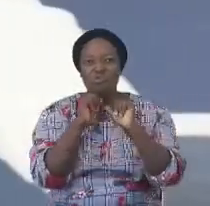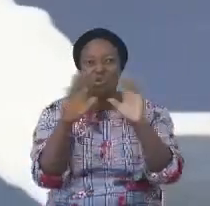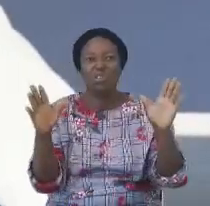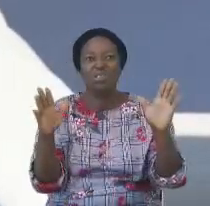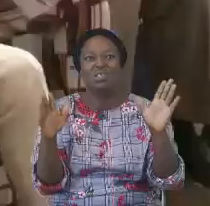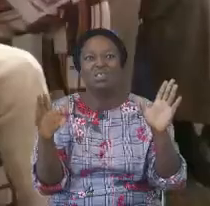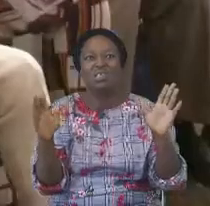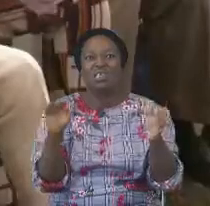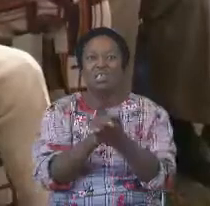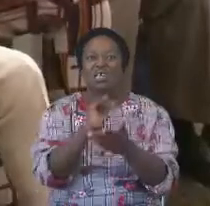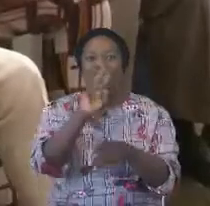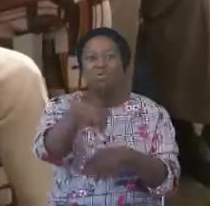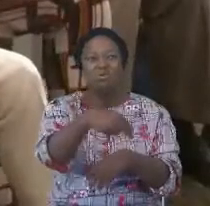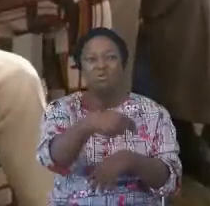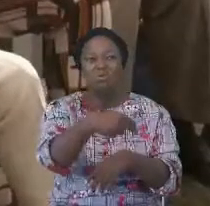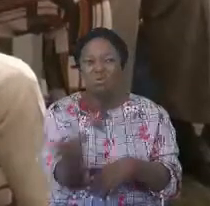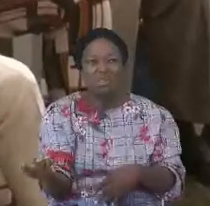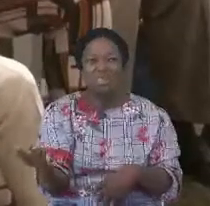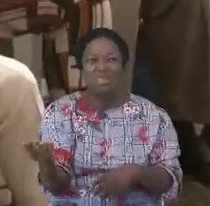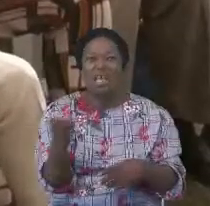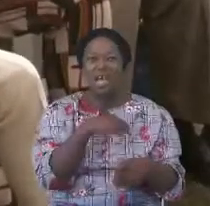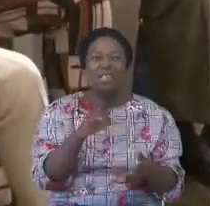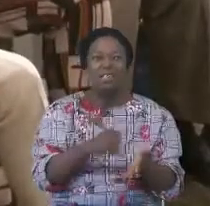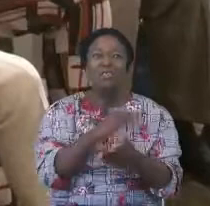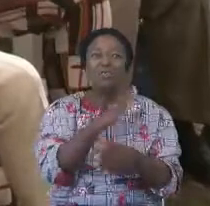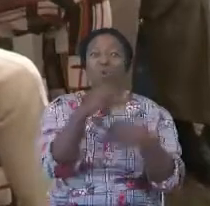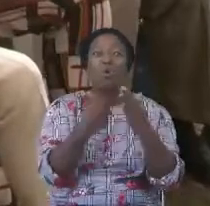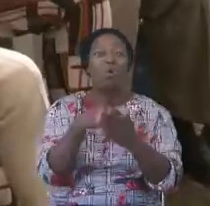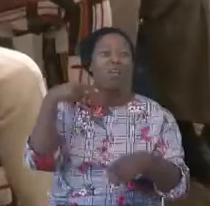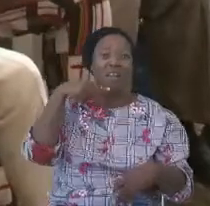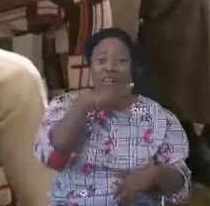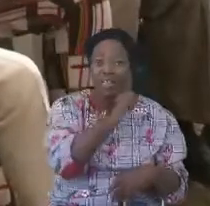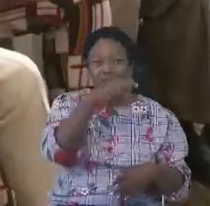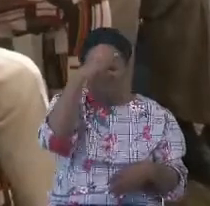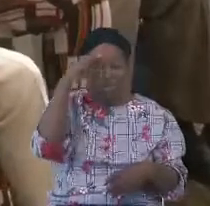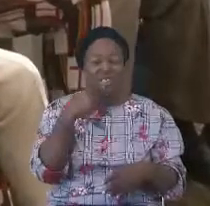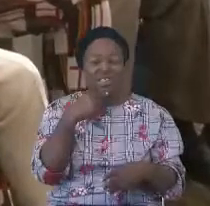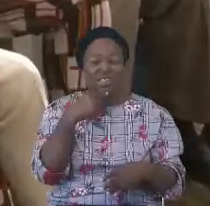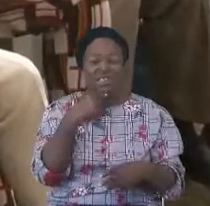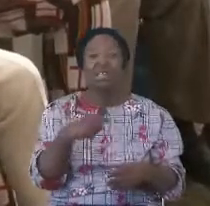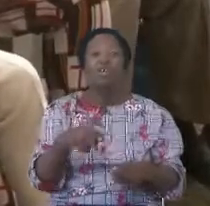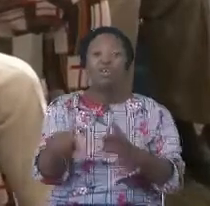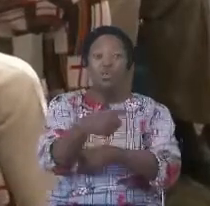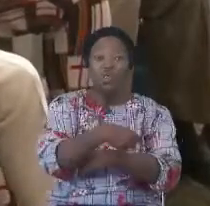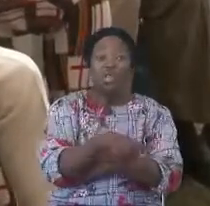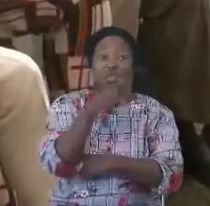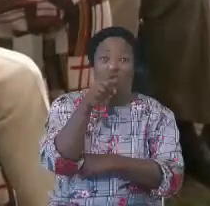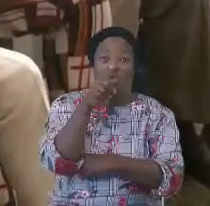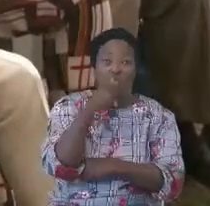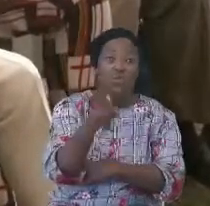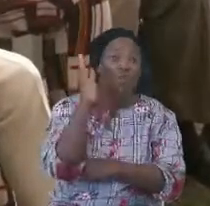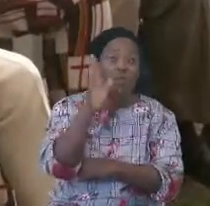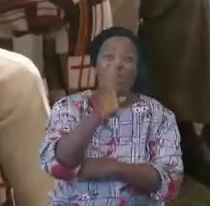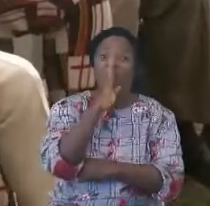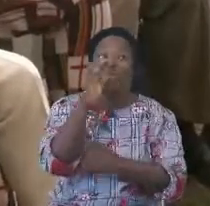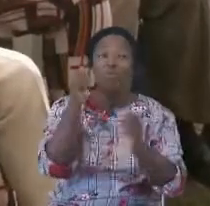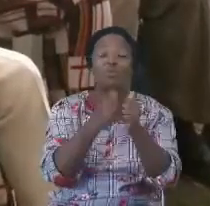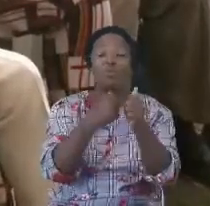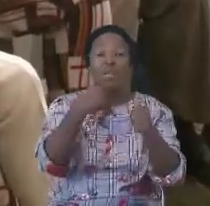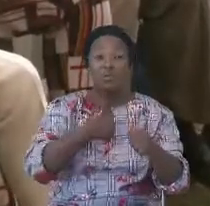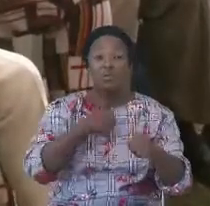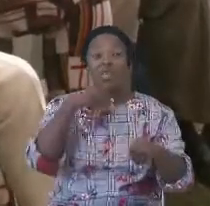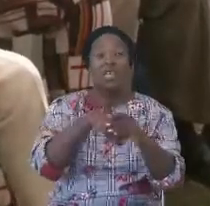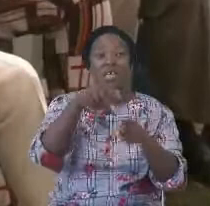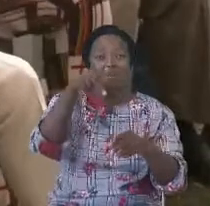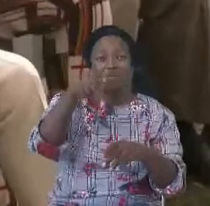him. That's all rubbish. It said, today thou shalt be with me in